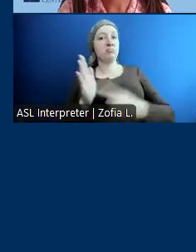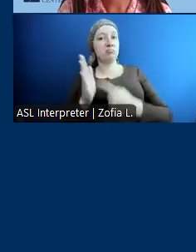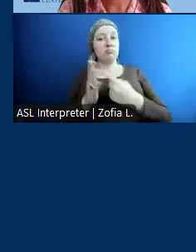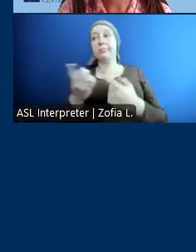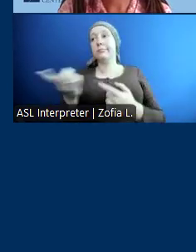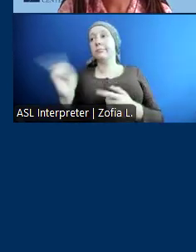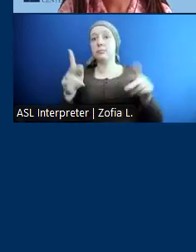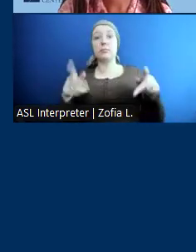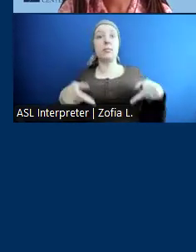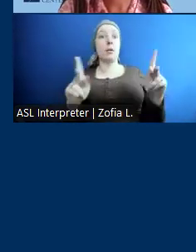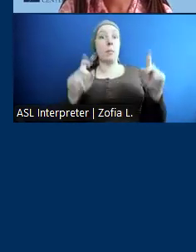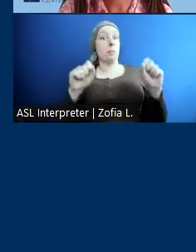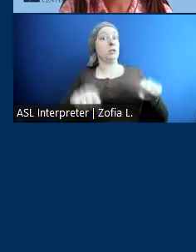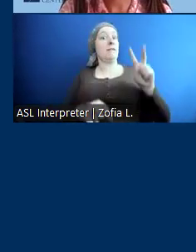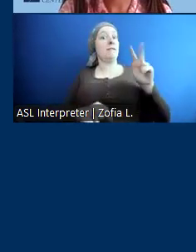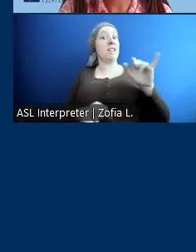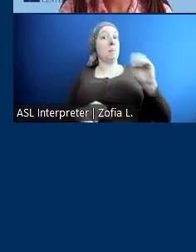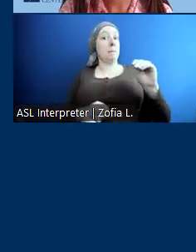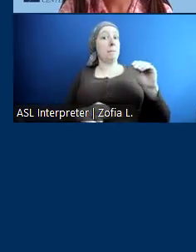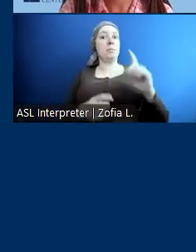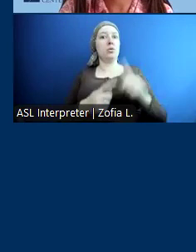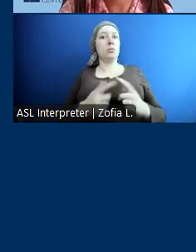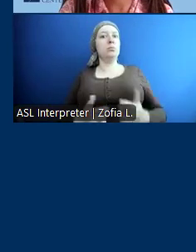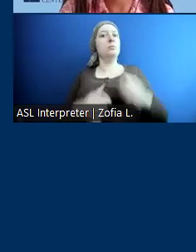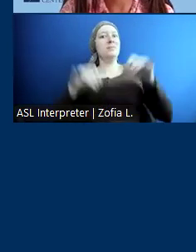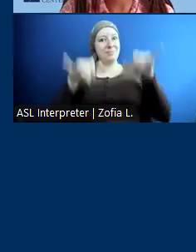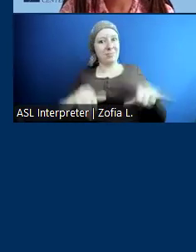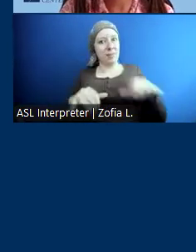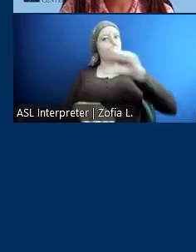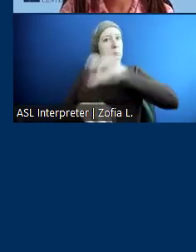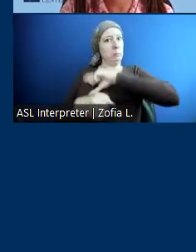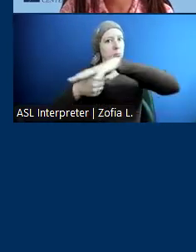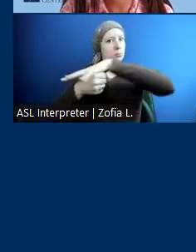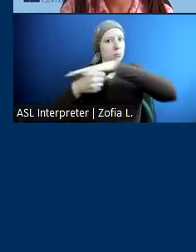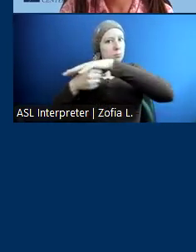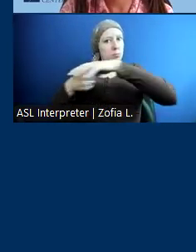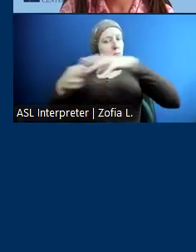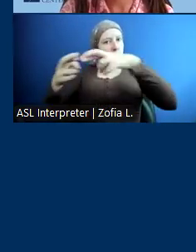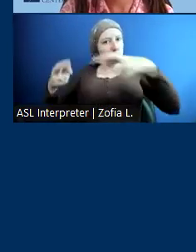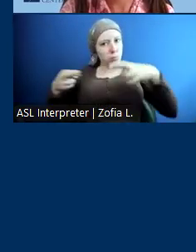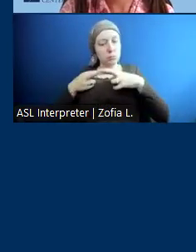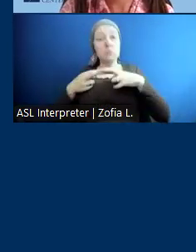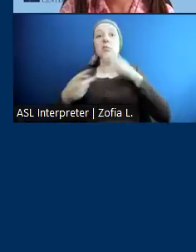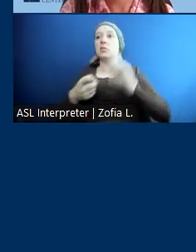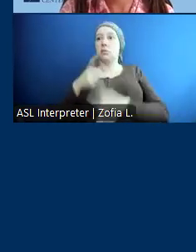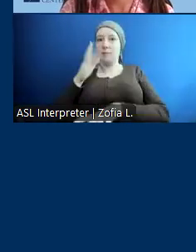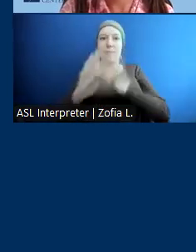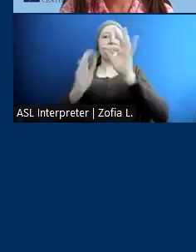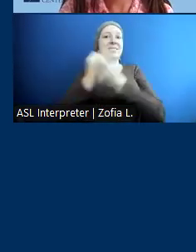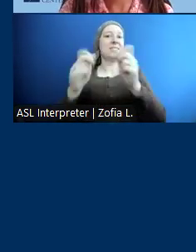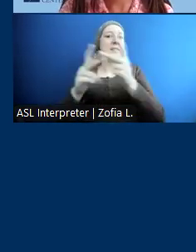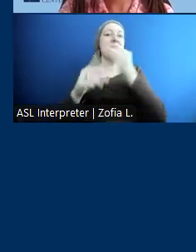a potential victim to stay within a precinct until a safe accommodations were found. Sometimes law enforcement